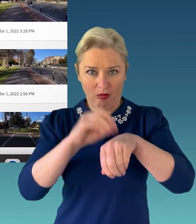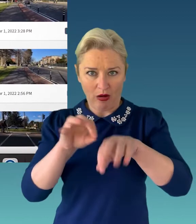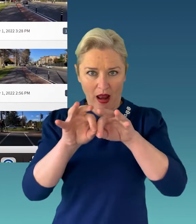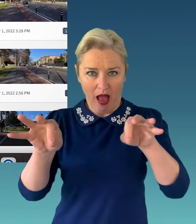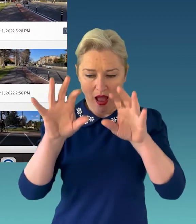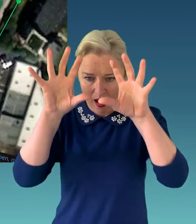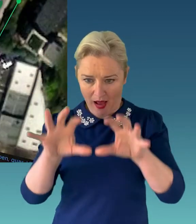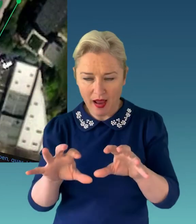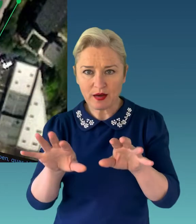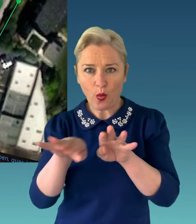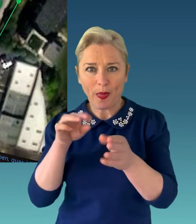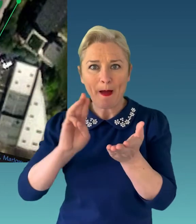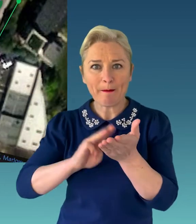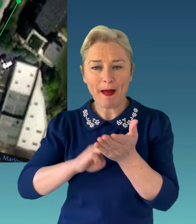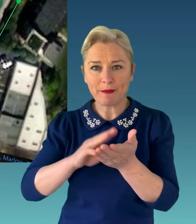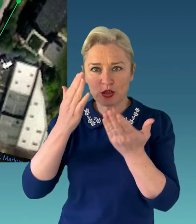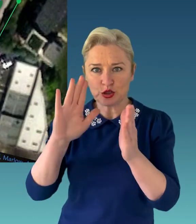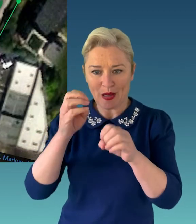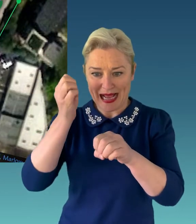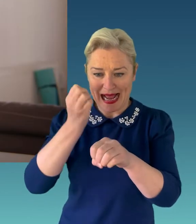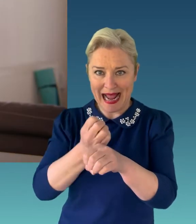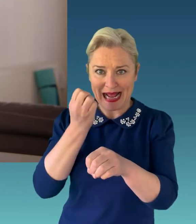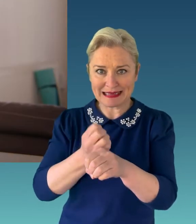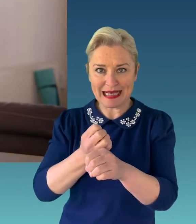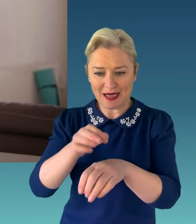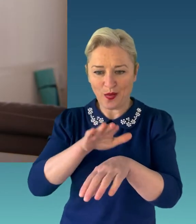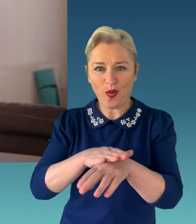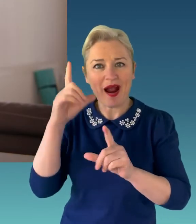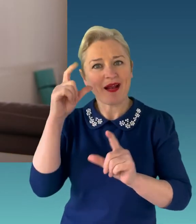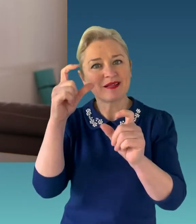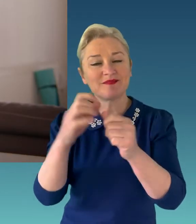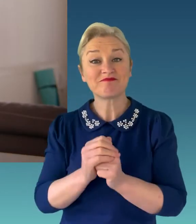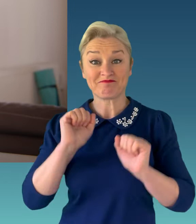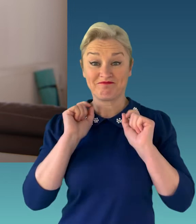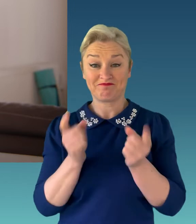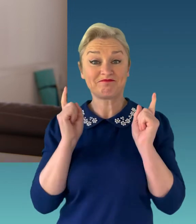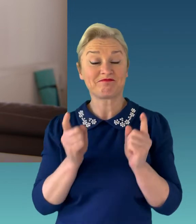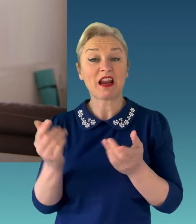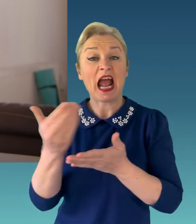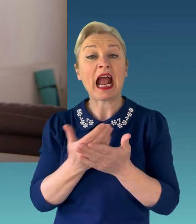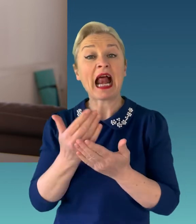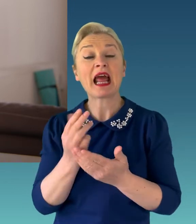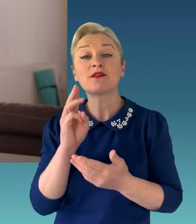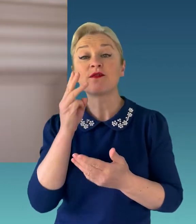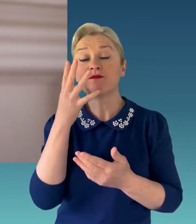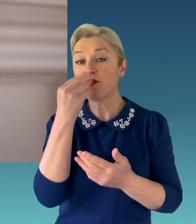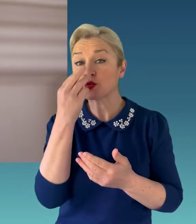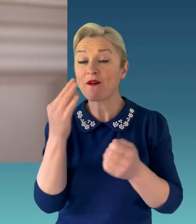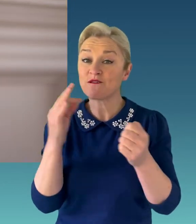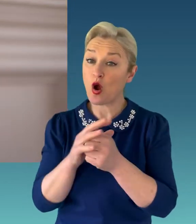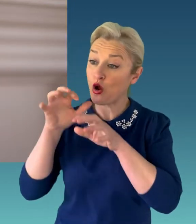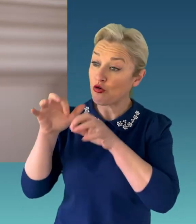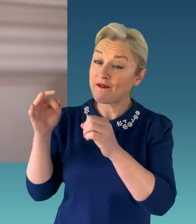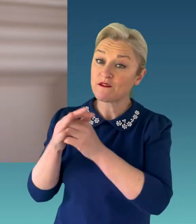exactly where they were taken. And that's how you collect images for Crowd4Access. See, I told you it was easy. And by